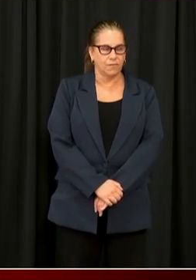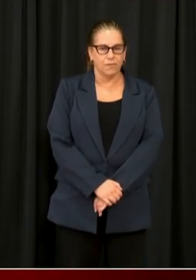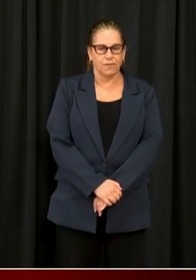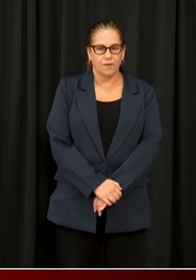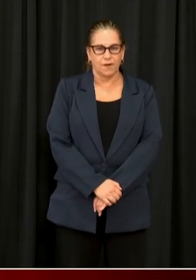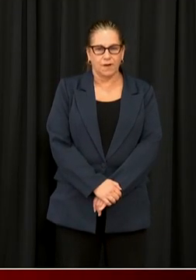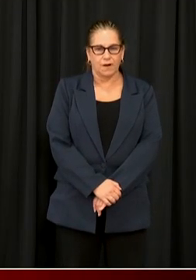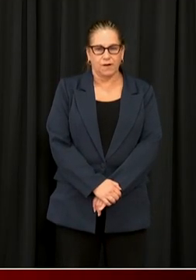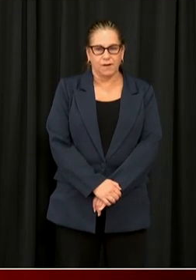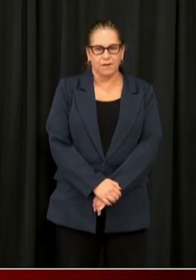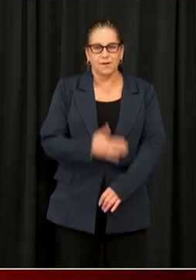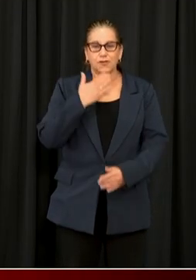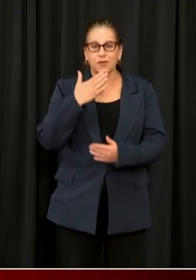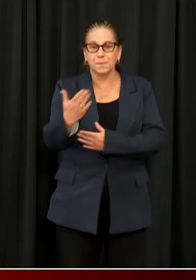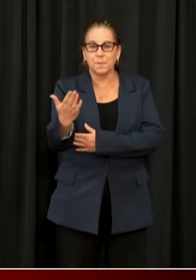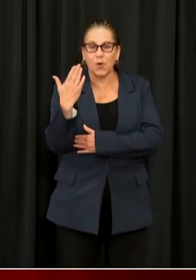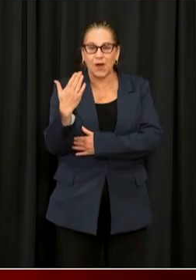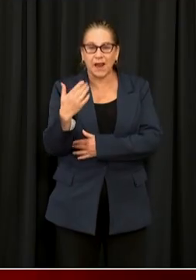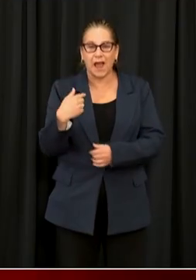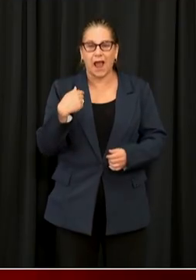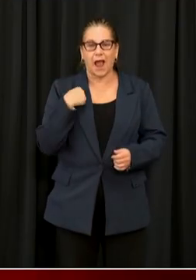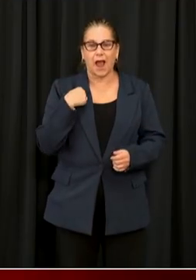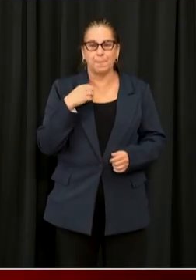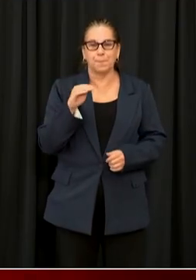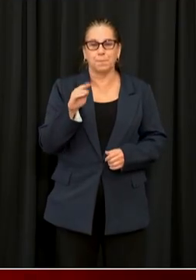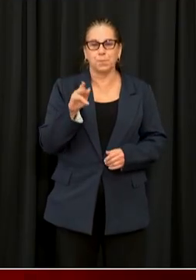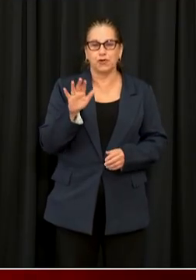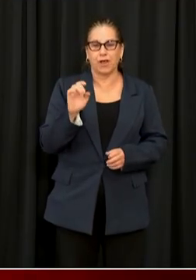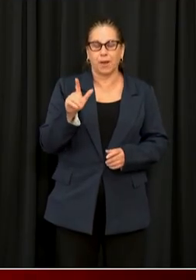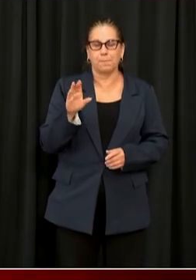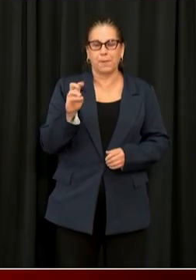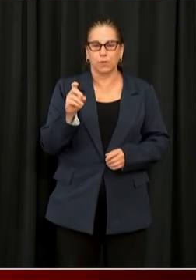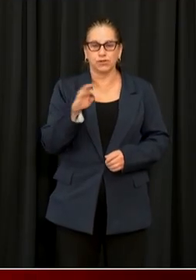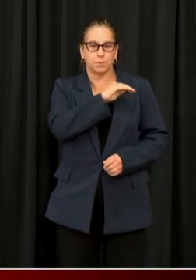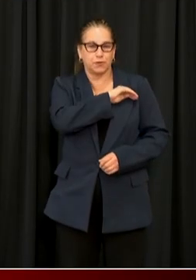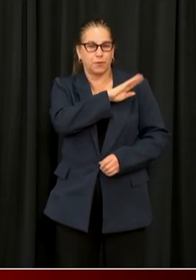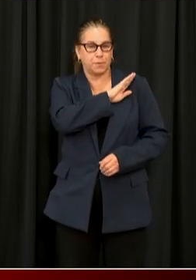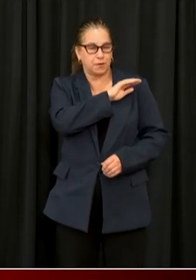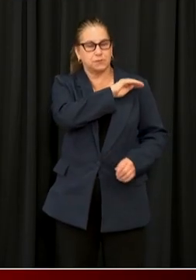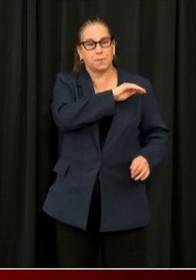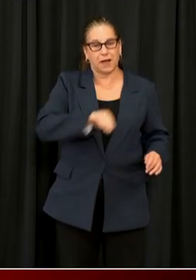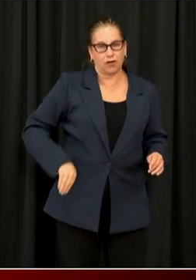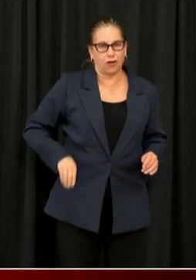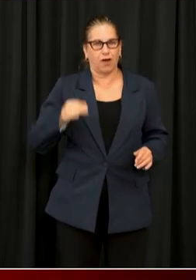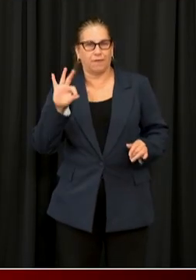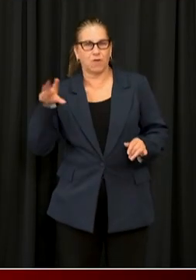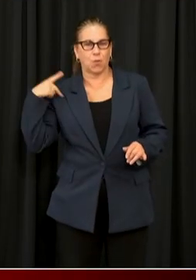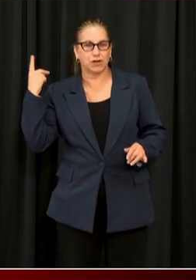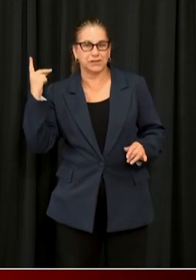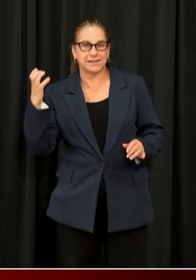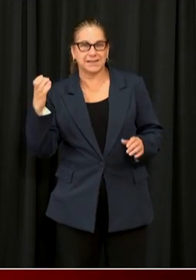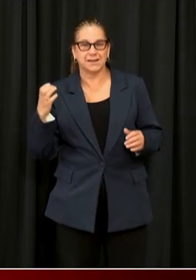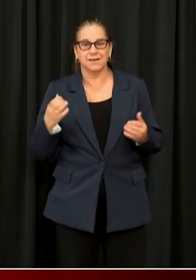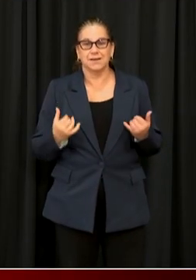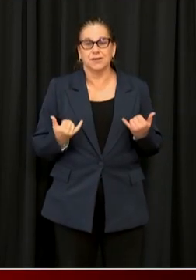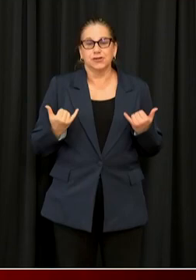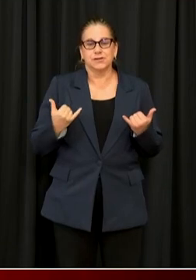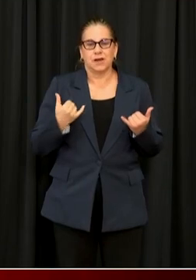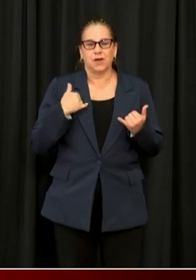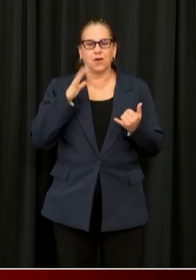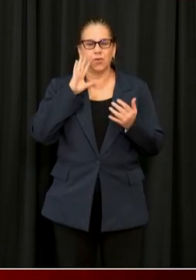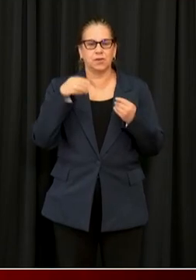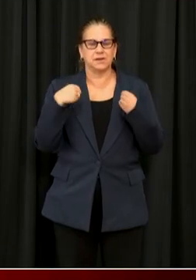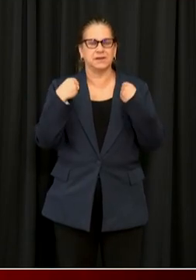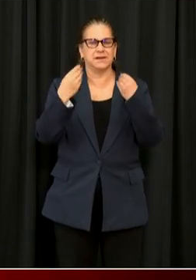Good morning. I'm Muriel Bowser. I am the mayor of Washington, D.C. Today we will provide a situational update